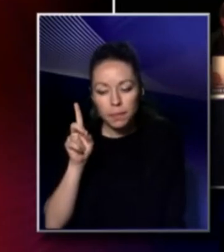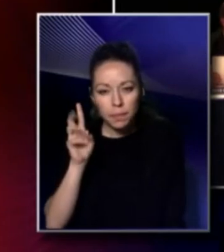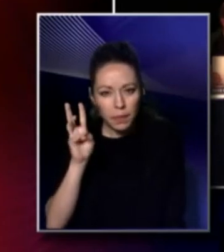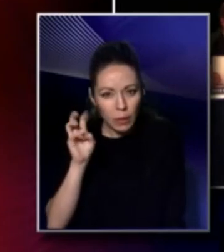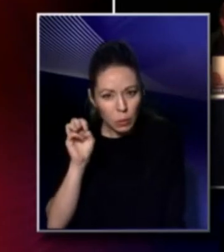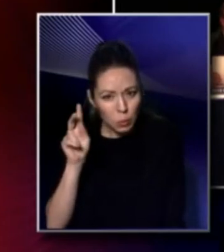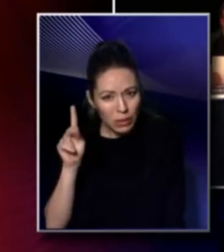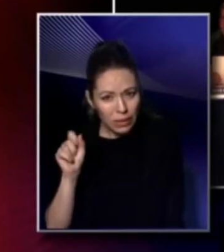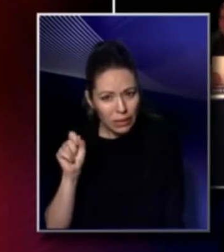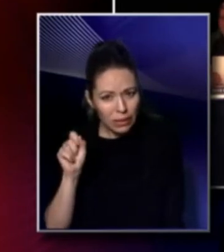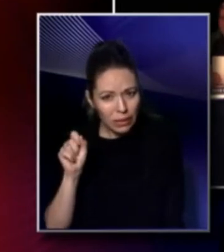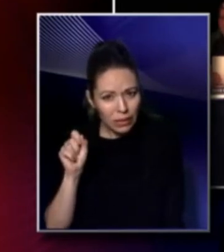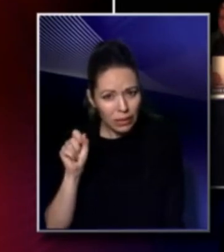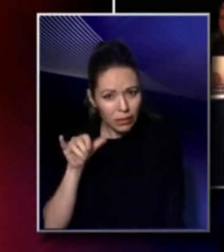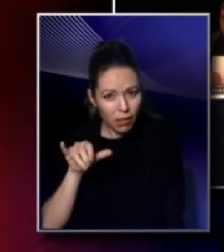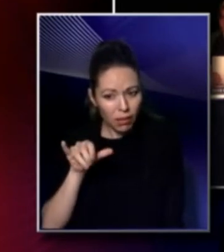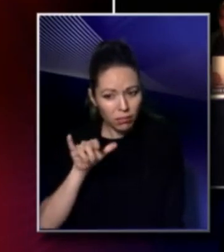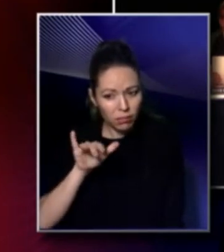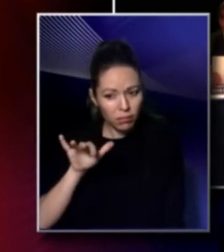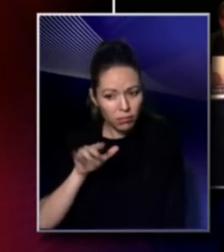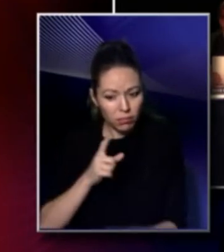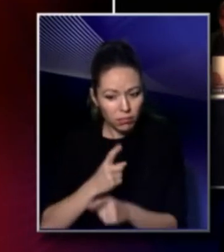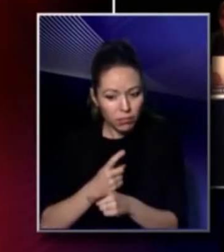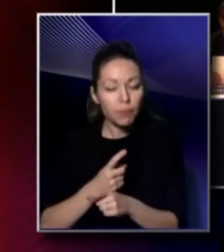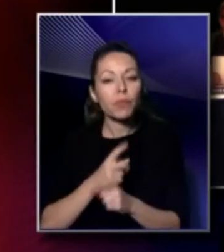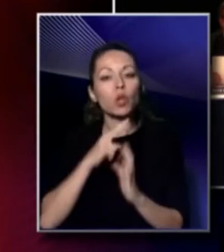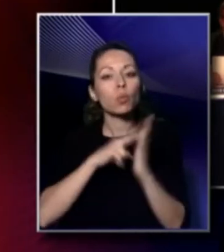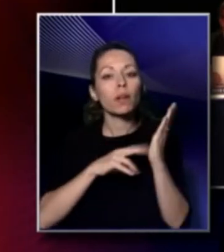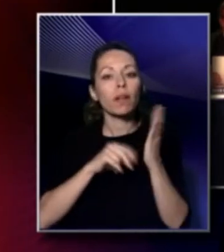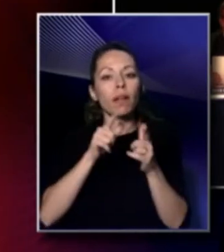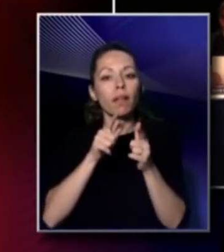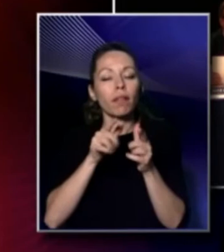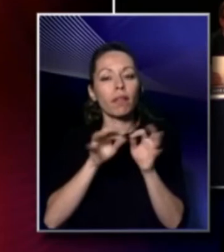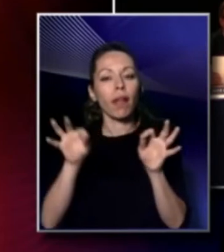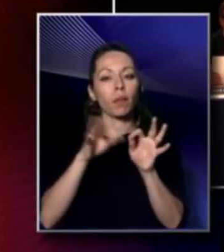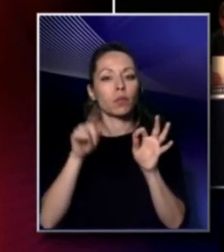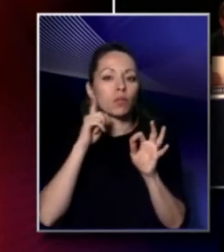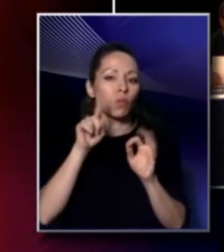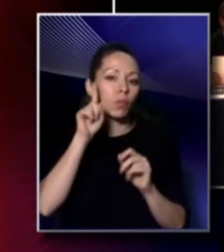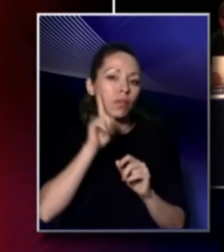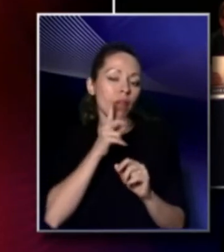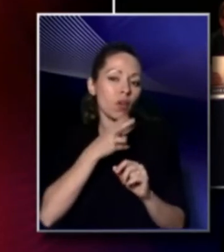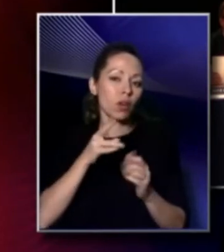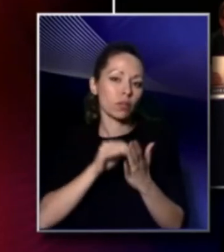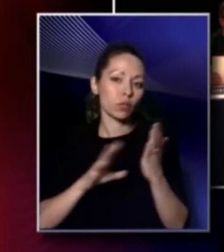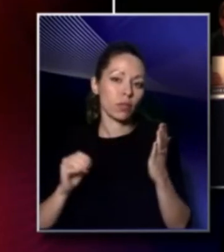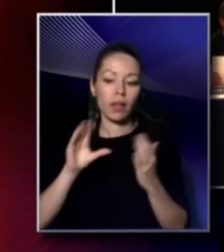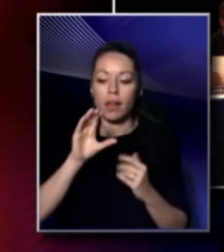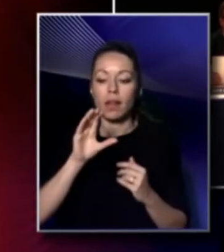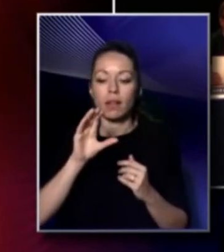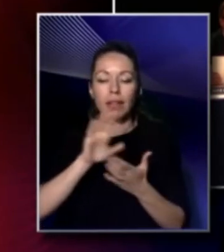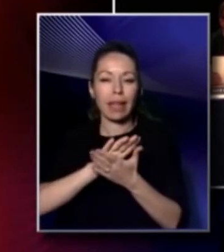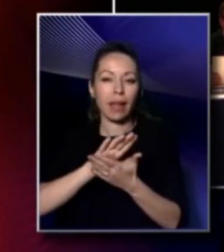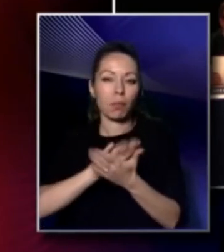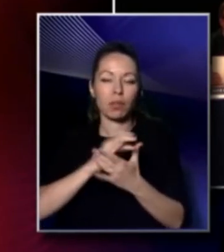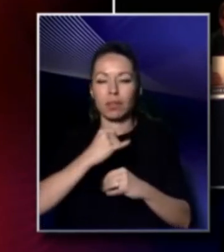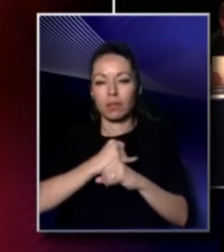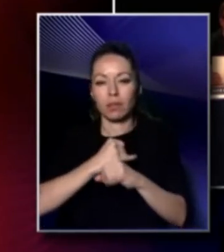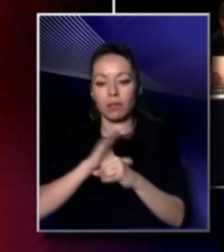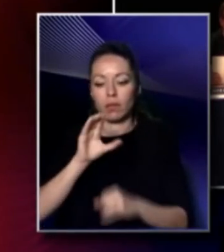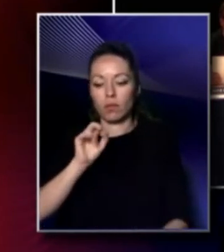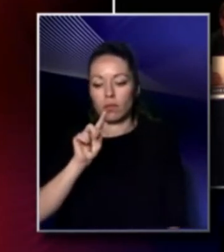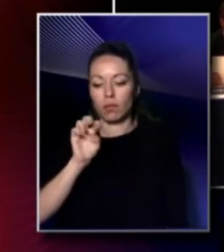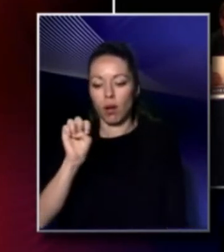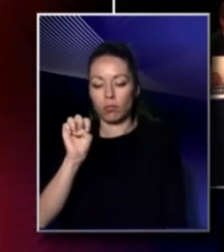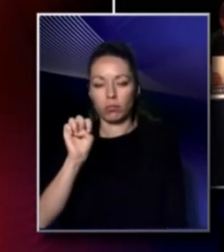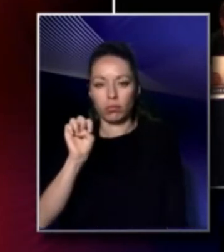Weeks, is it? Hazel Weeks? I don't, Reading and Language for Deaf and Hard of Hearing Students and Campus Code. Okay.